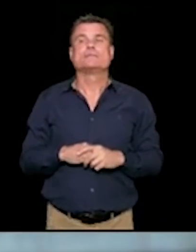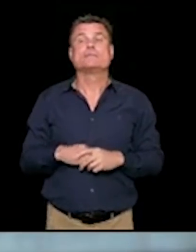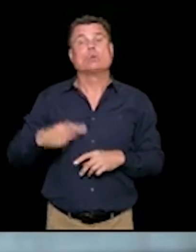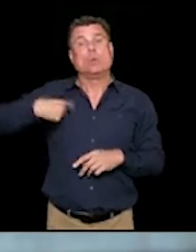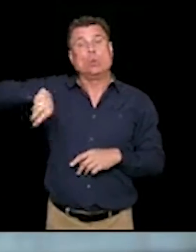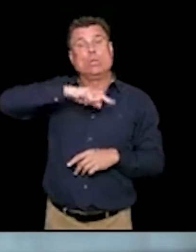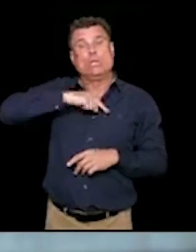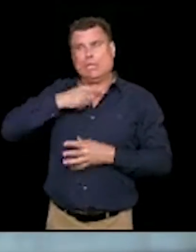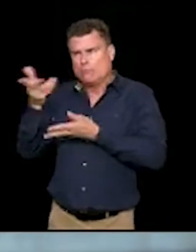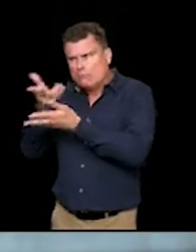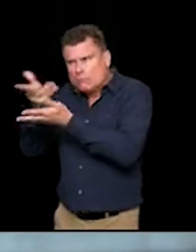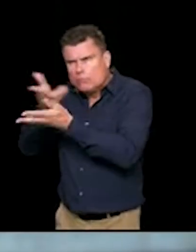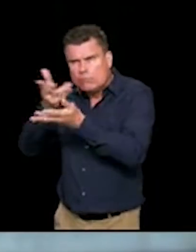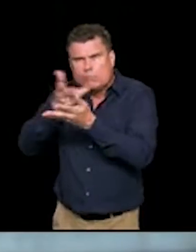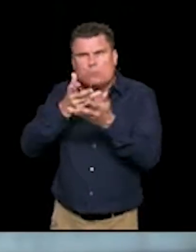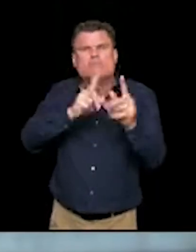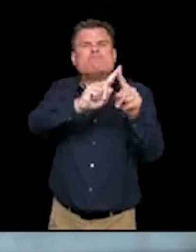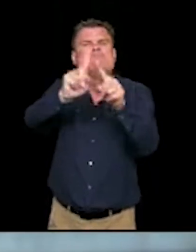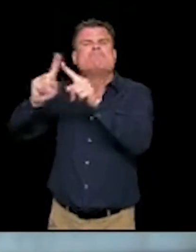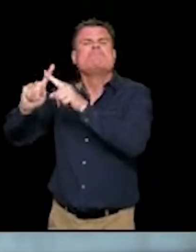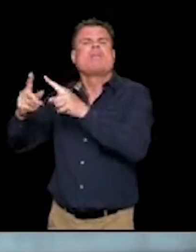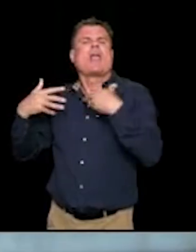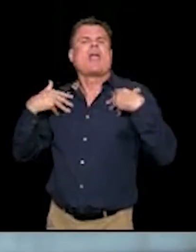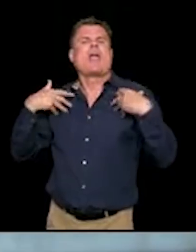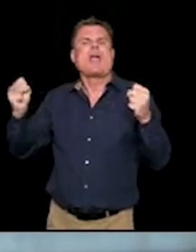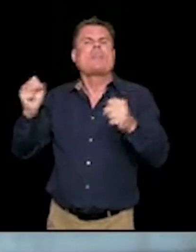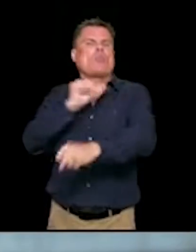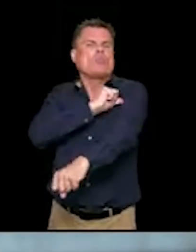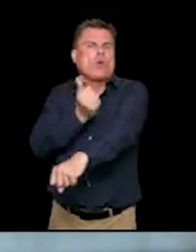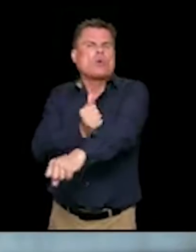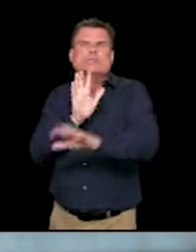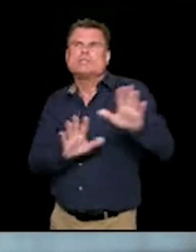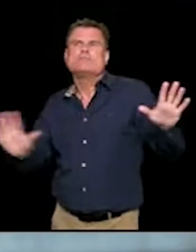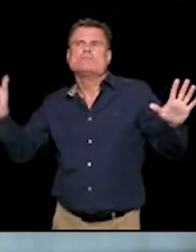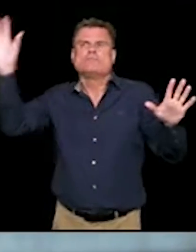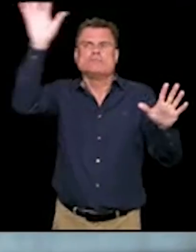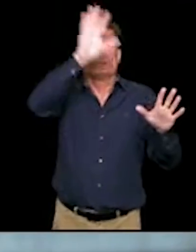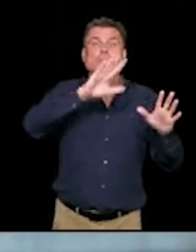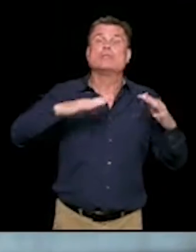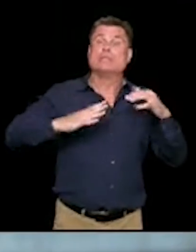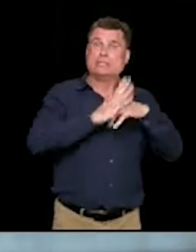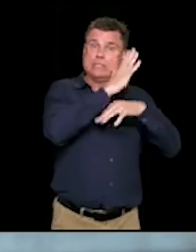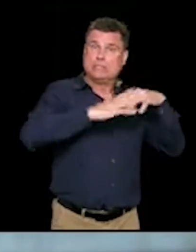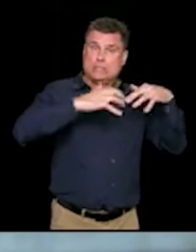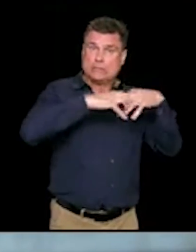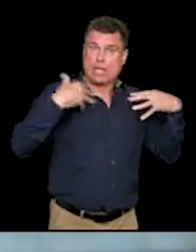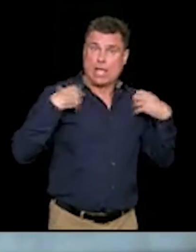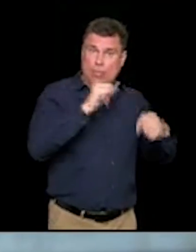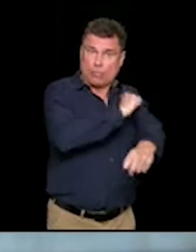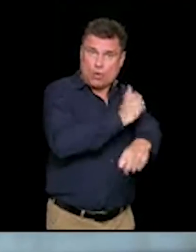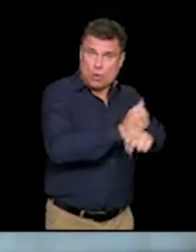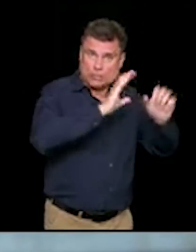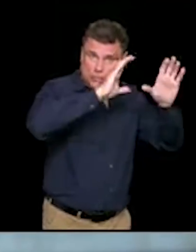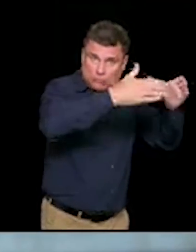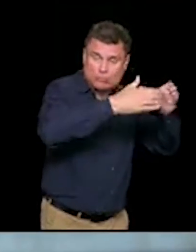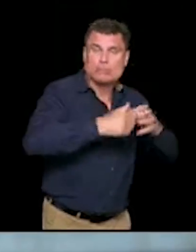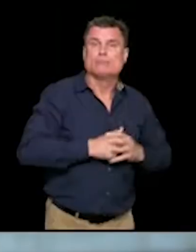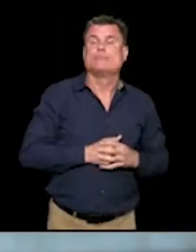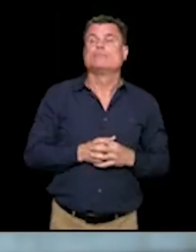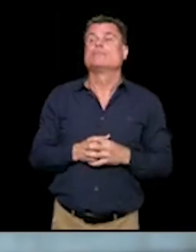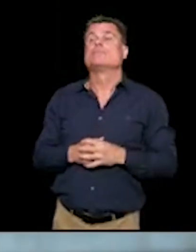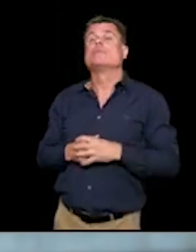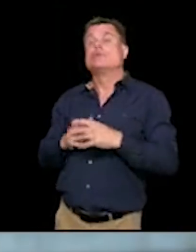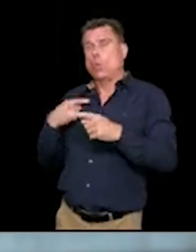province ever. We are working with health authorities and with the First Nations Health Authority to ensure that those beds will be placed